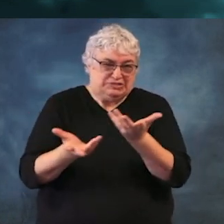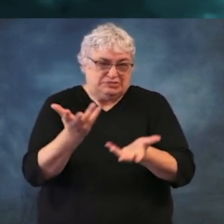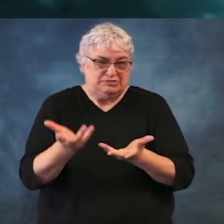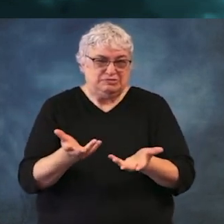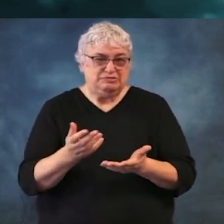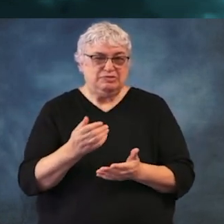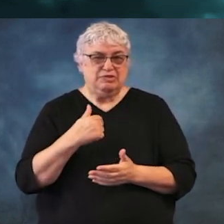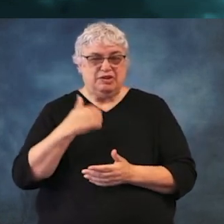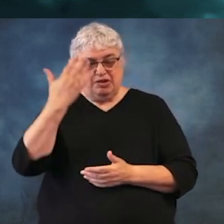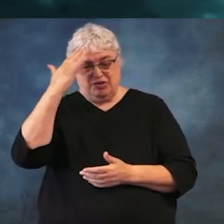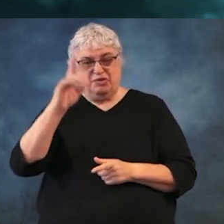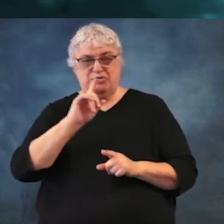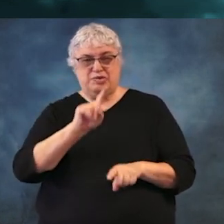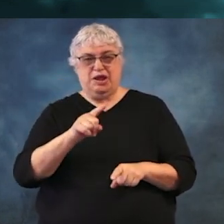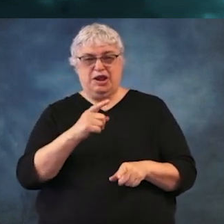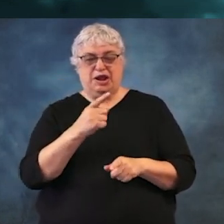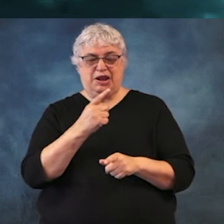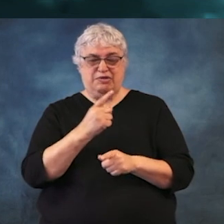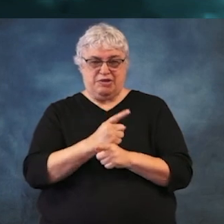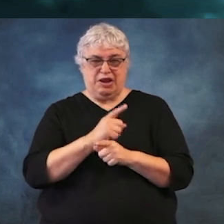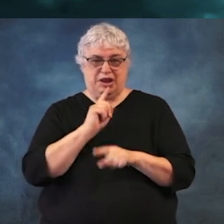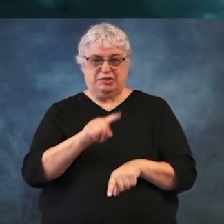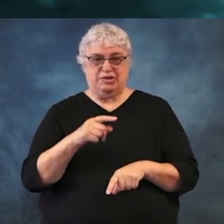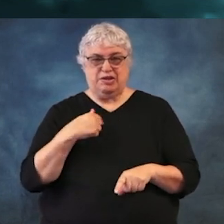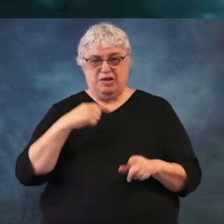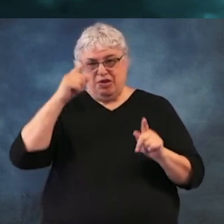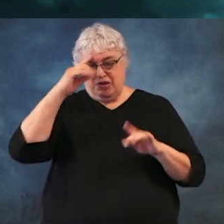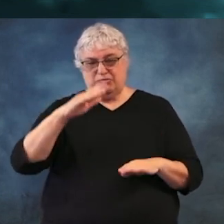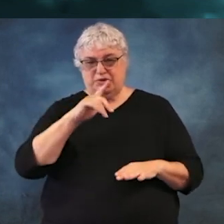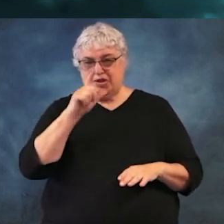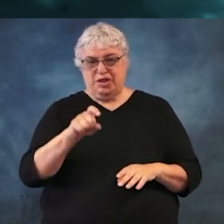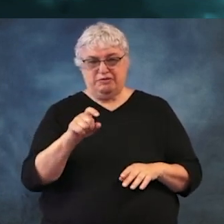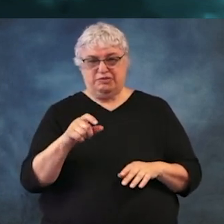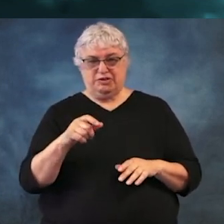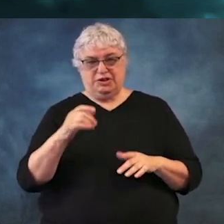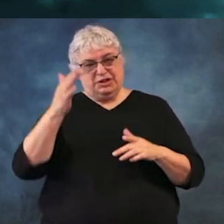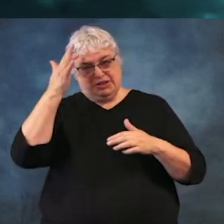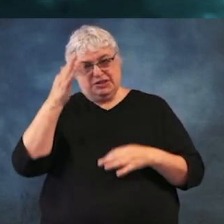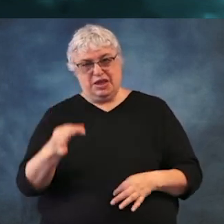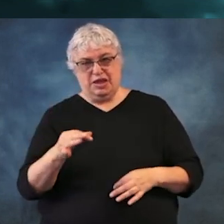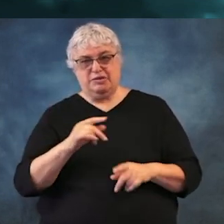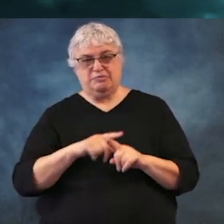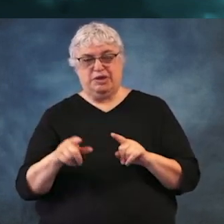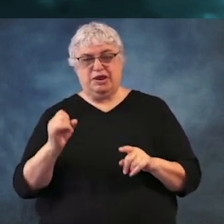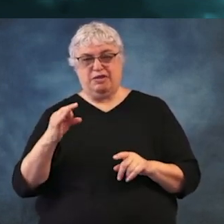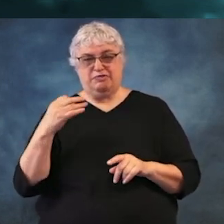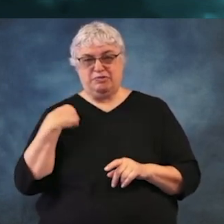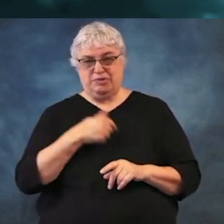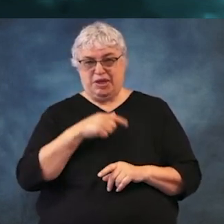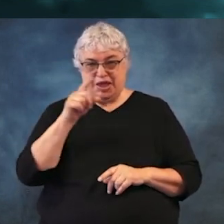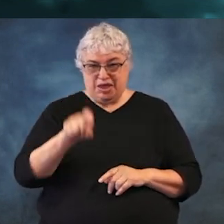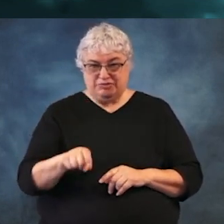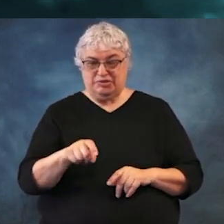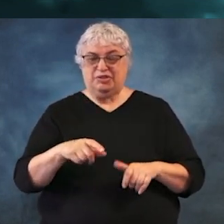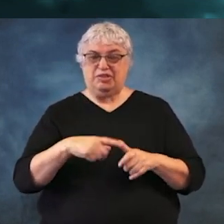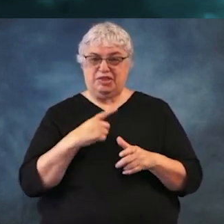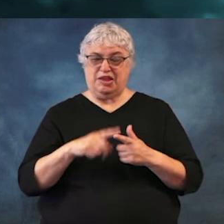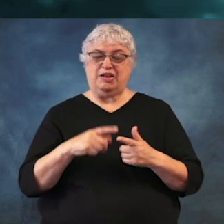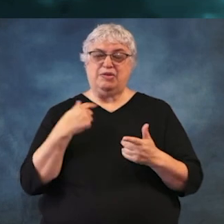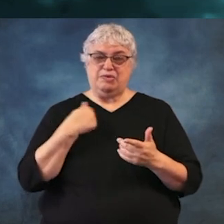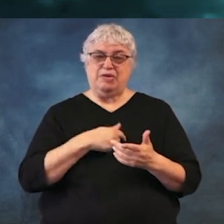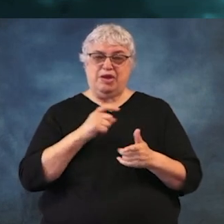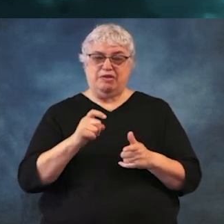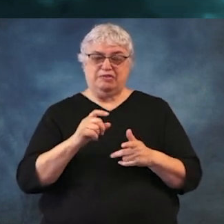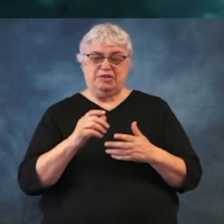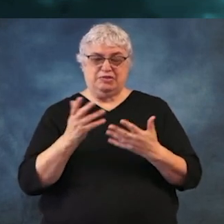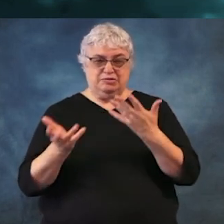don't know that there's a right answer, and I guess I hope we don't have to make that decision. But if we do, it's certainly something where we're going